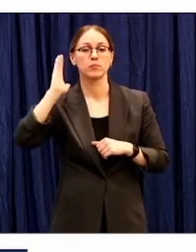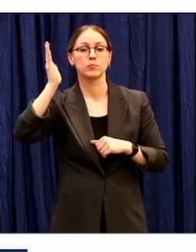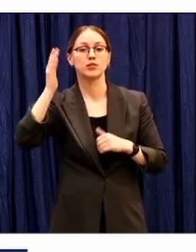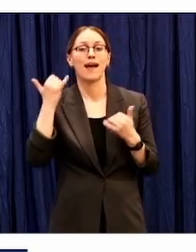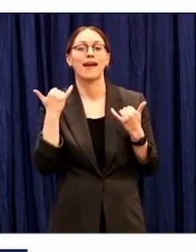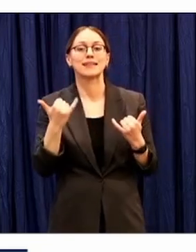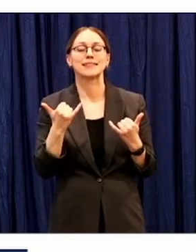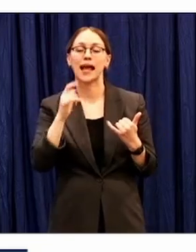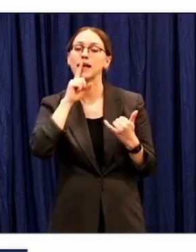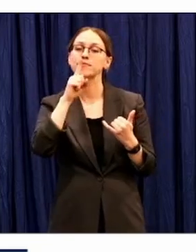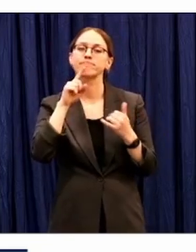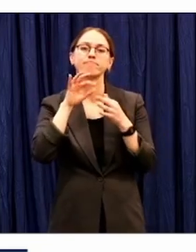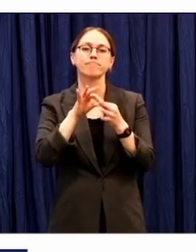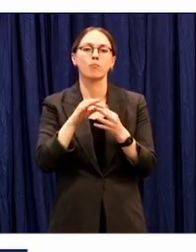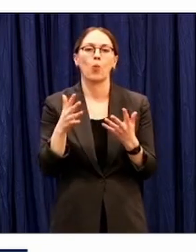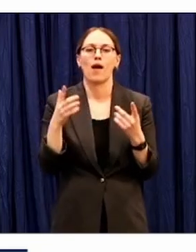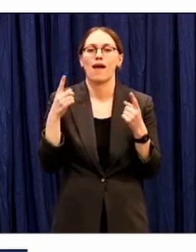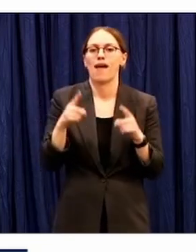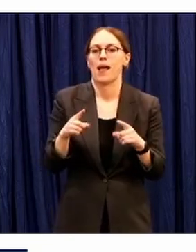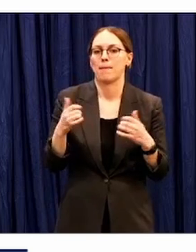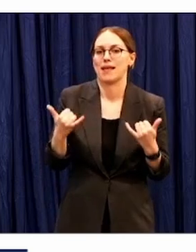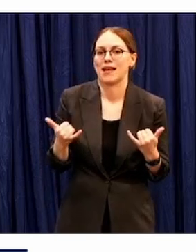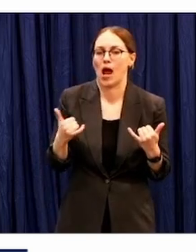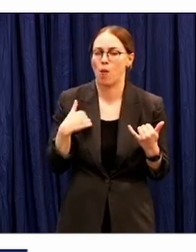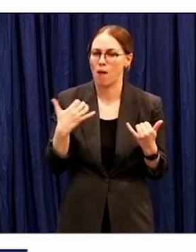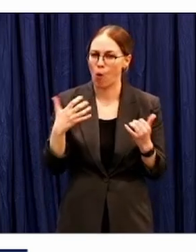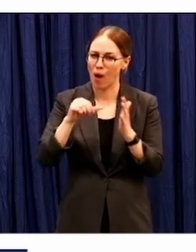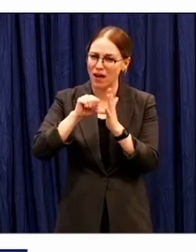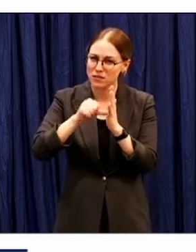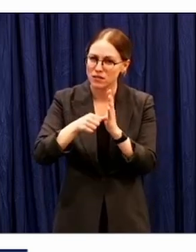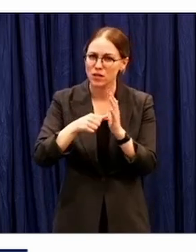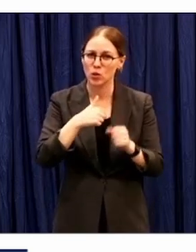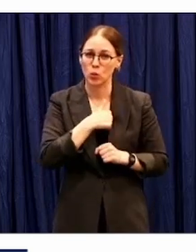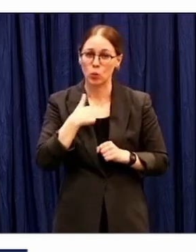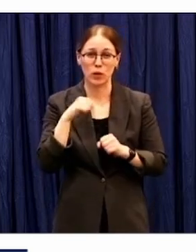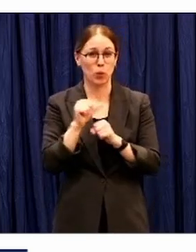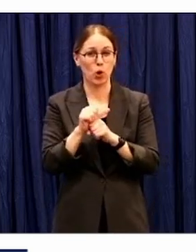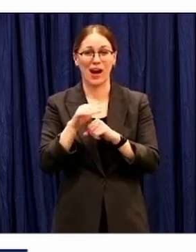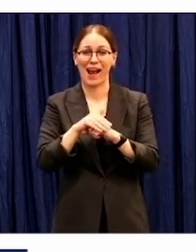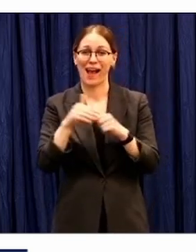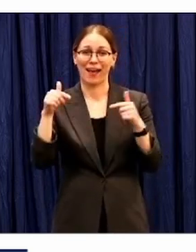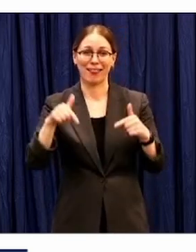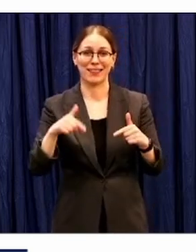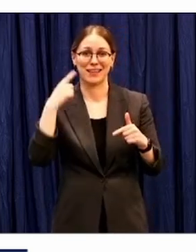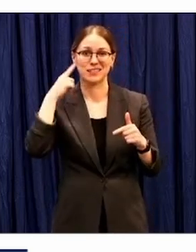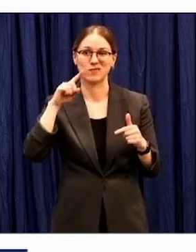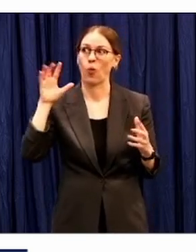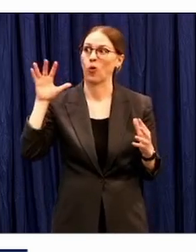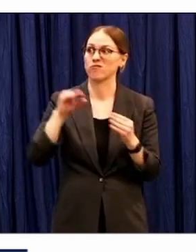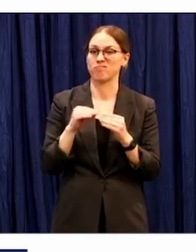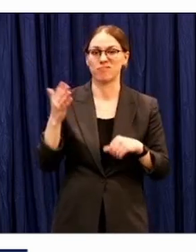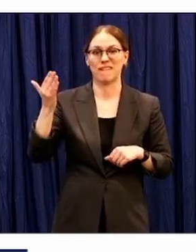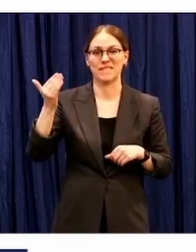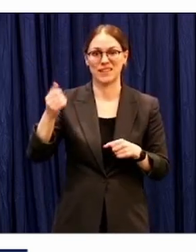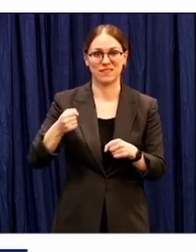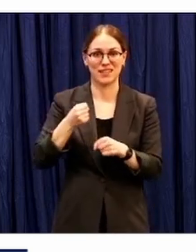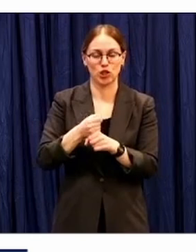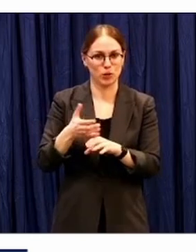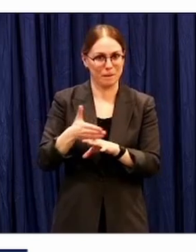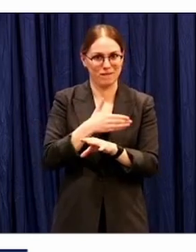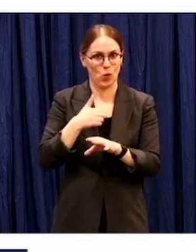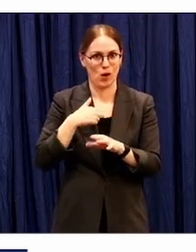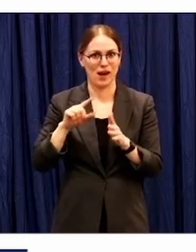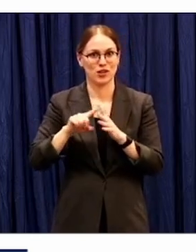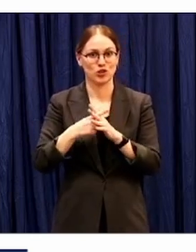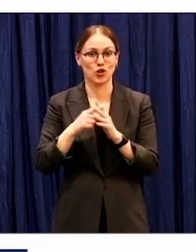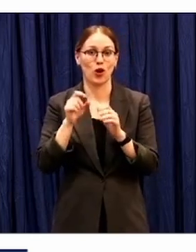efforts that are ongoing now, but know that we've been working on this for at least 15 years and definitely prior to my time with the state.